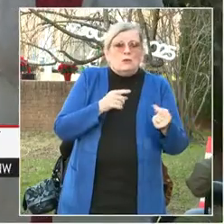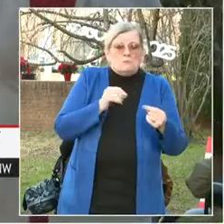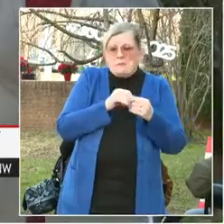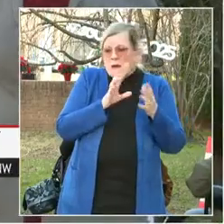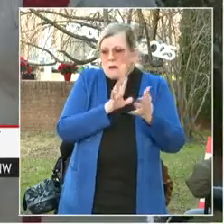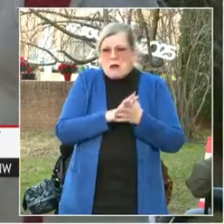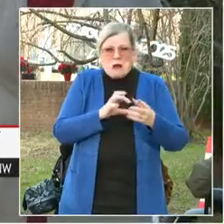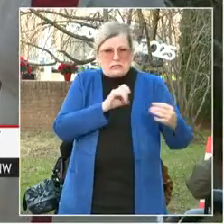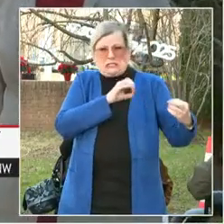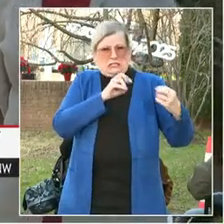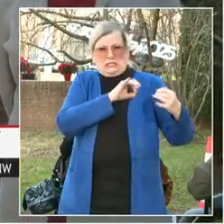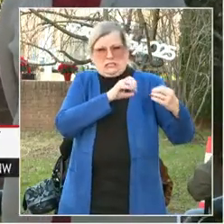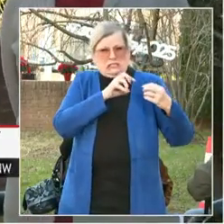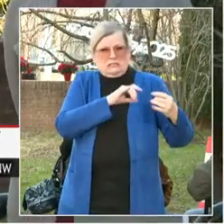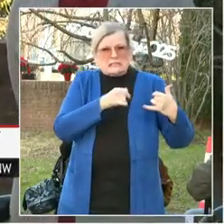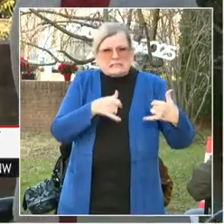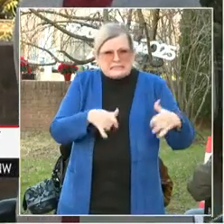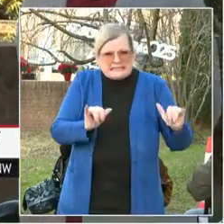rarely